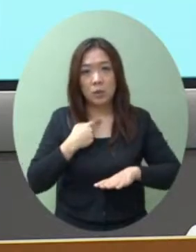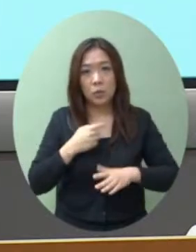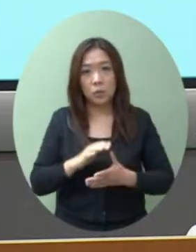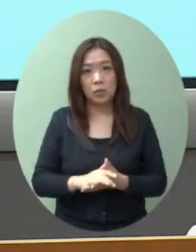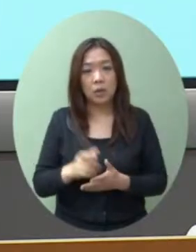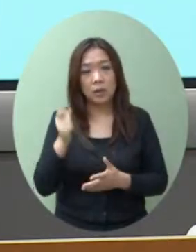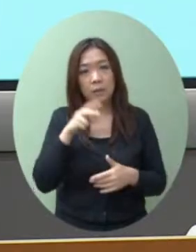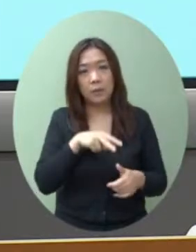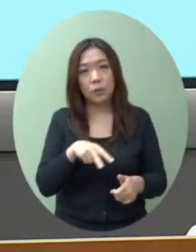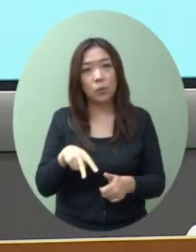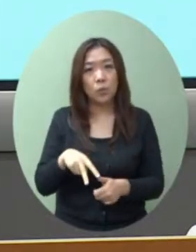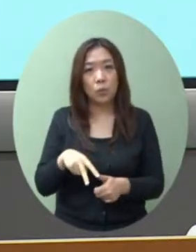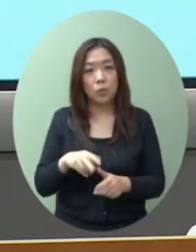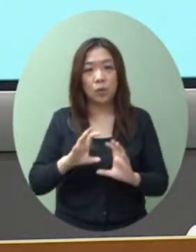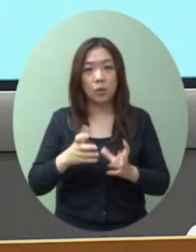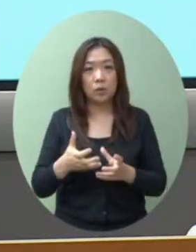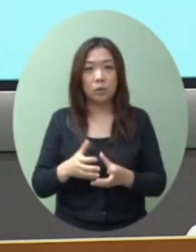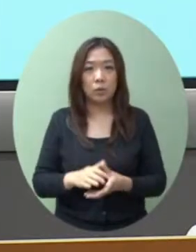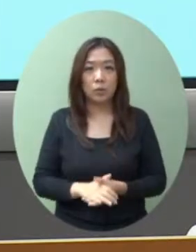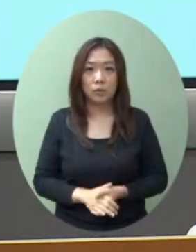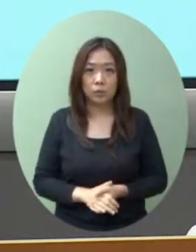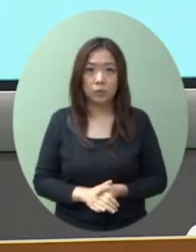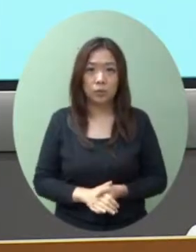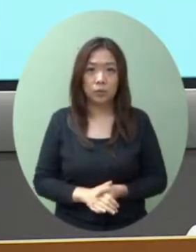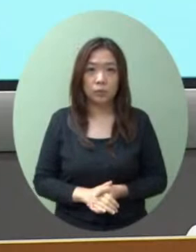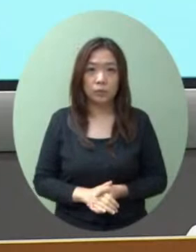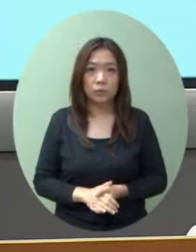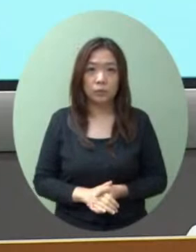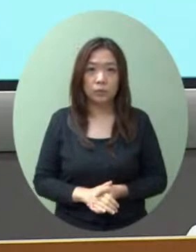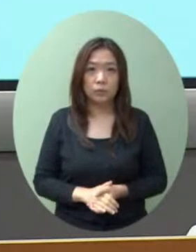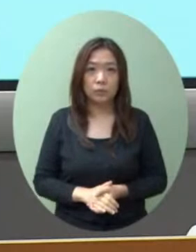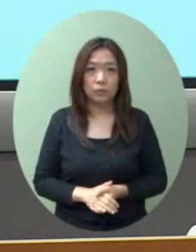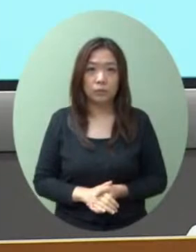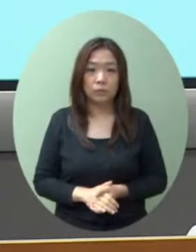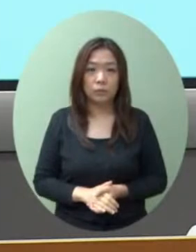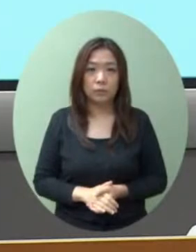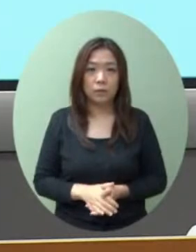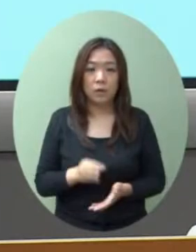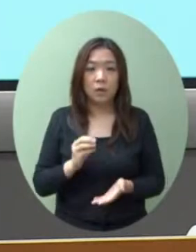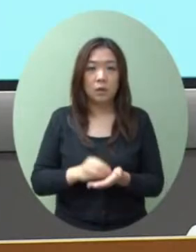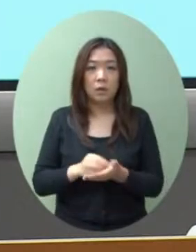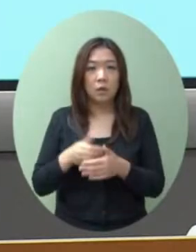pay attention to the risk pertained with the epidemic and